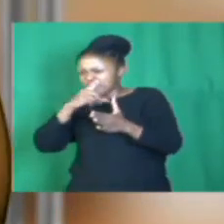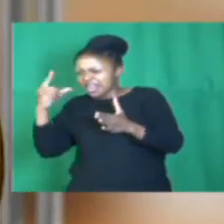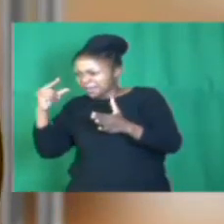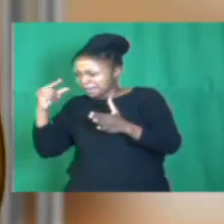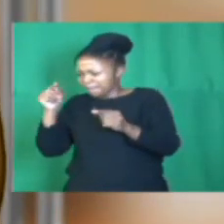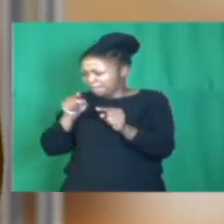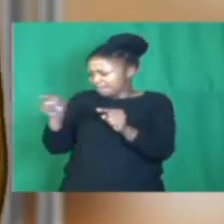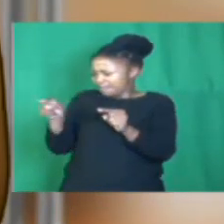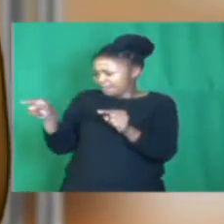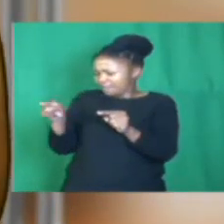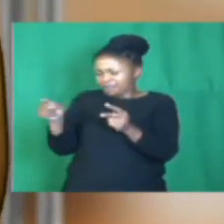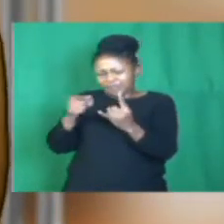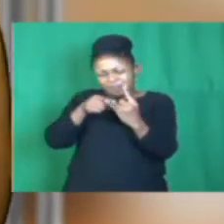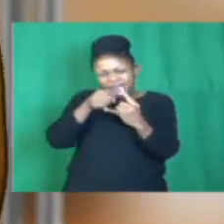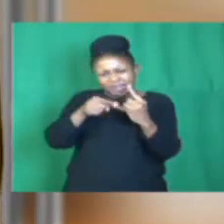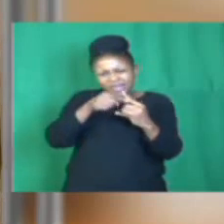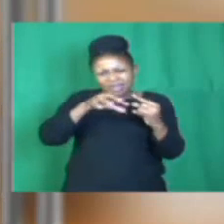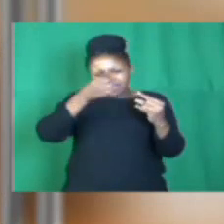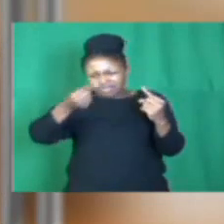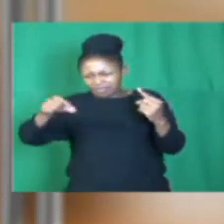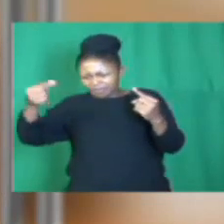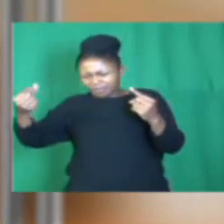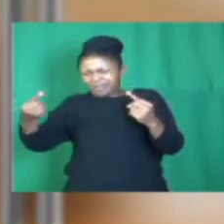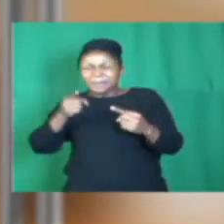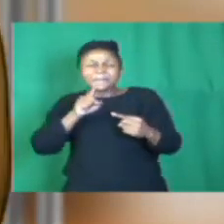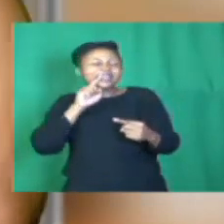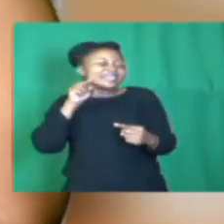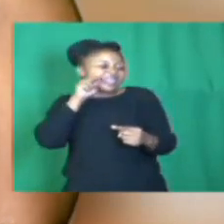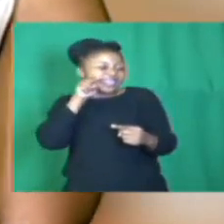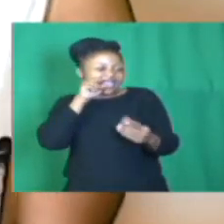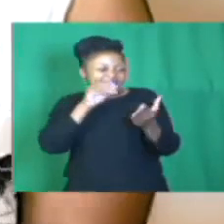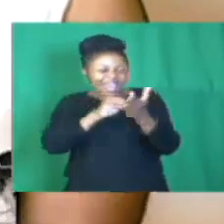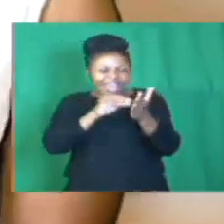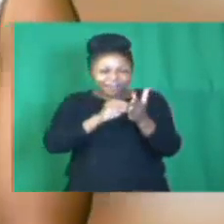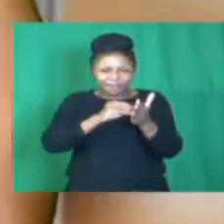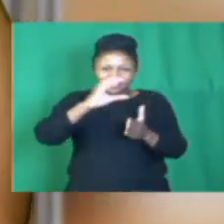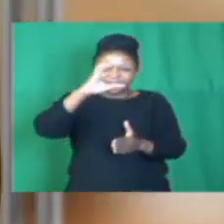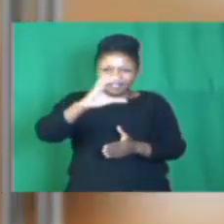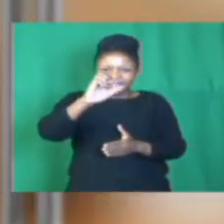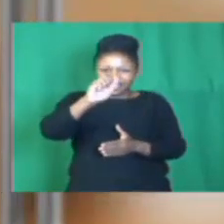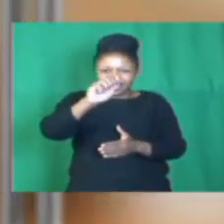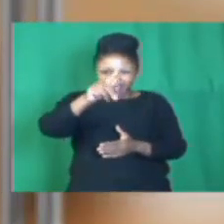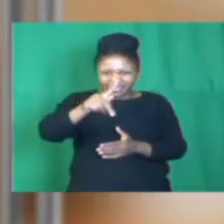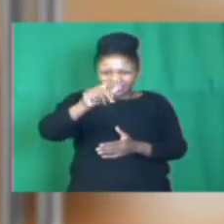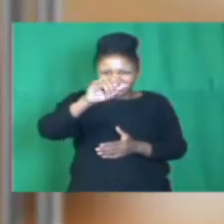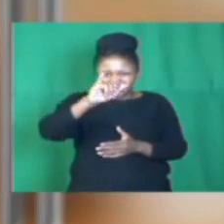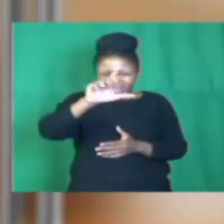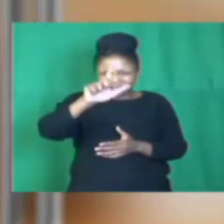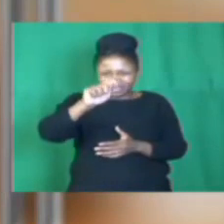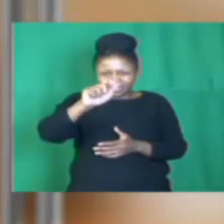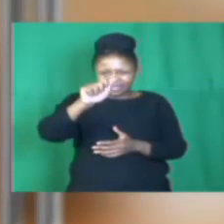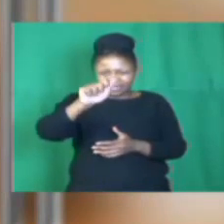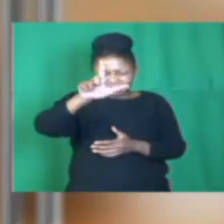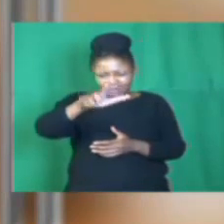grammar demands that you use a capital letter. Except, of course, for exercise 3, form